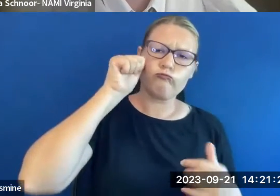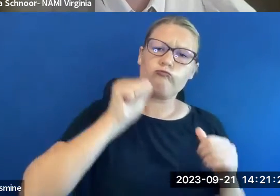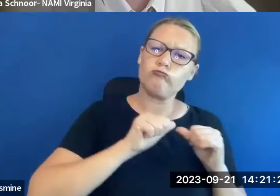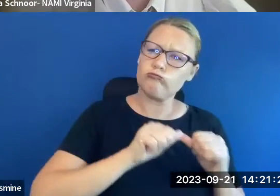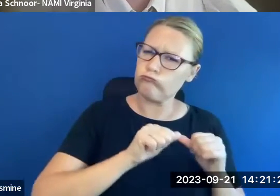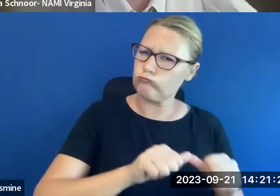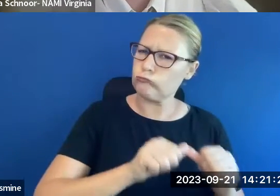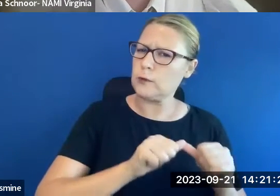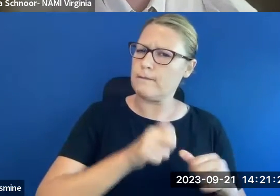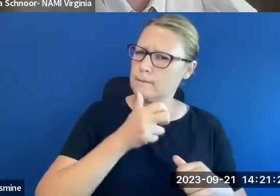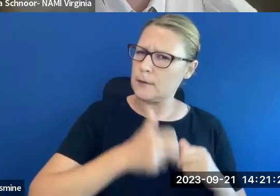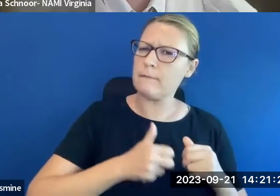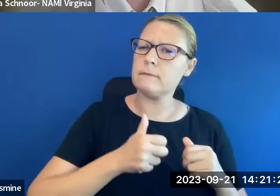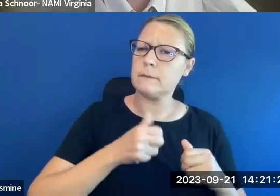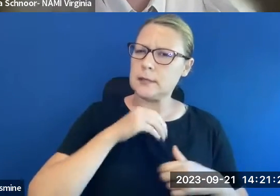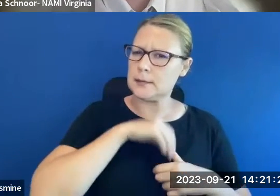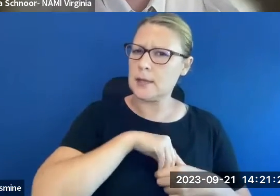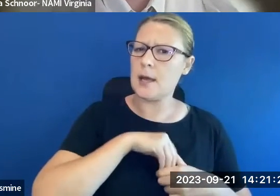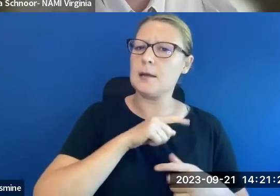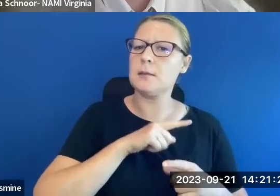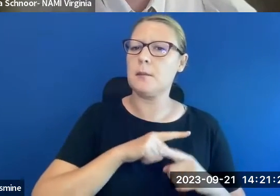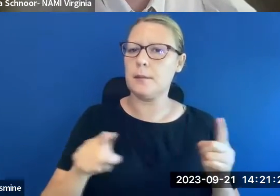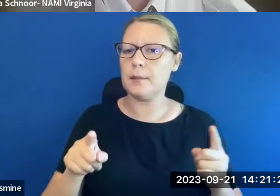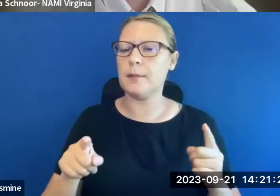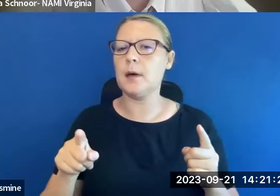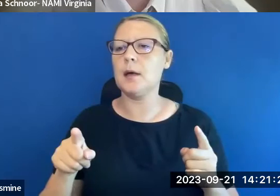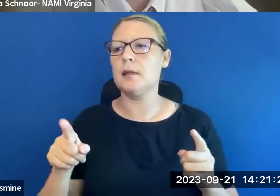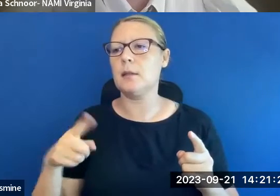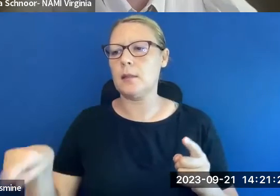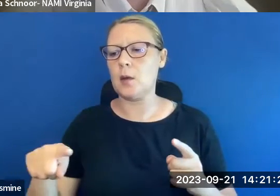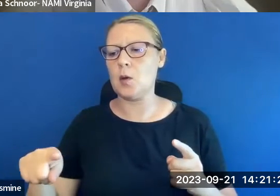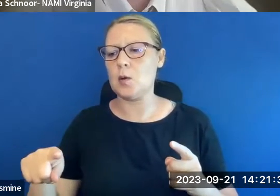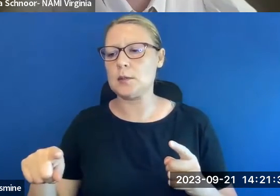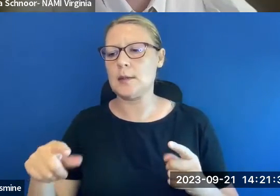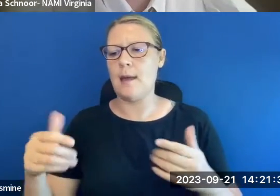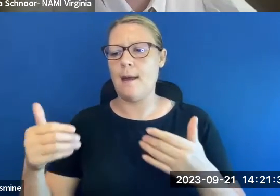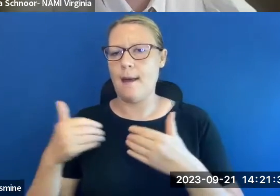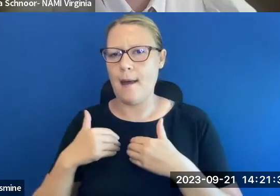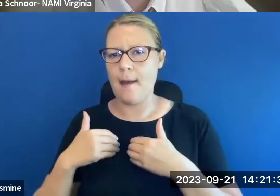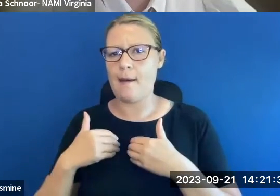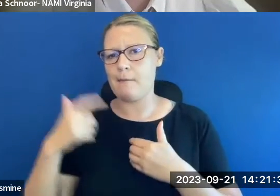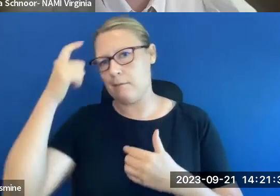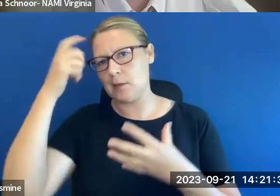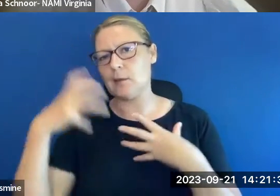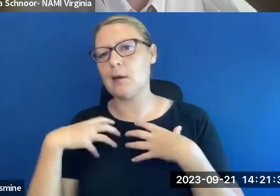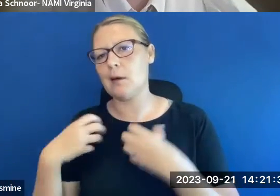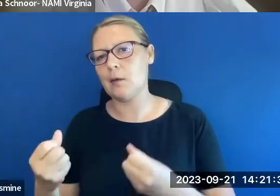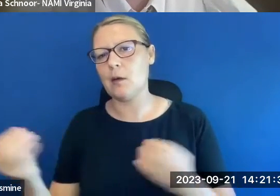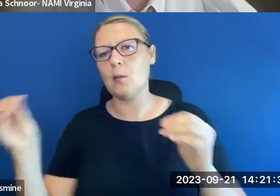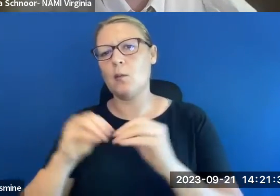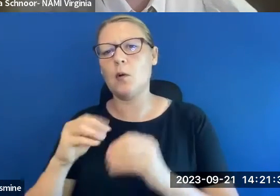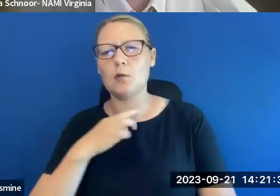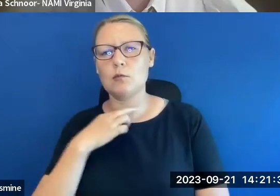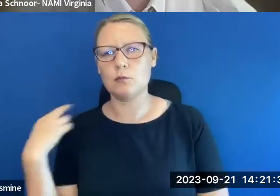directly involved are at risk for vicarious trauma. And that can result in a lot of different things for